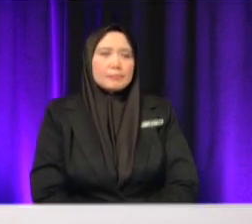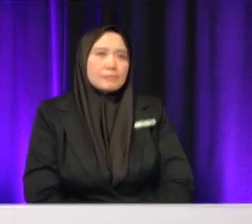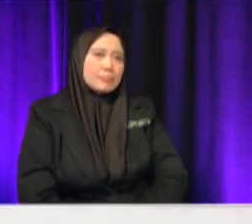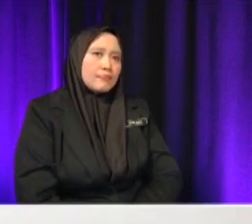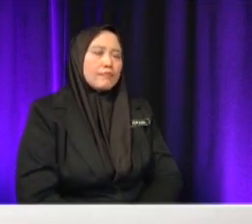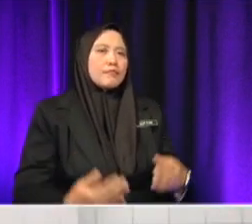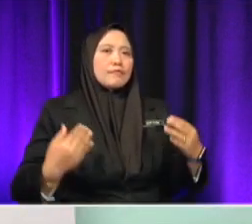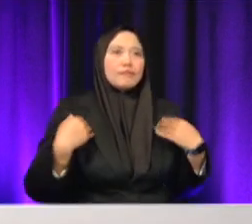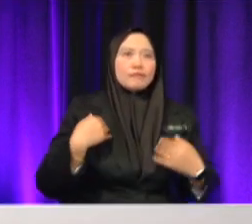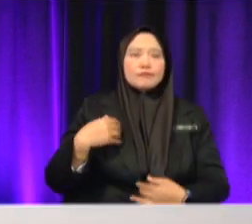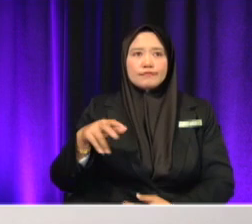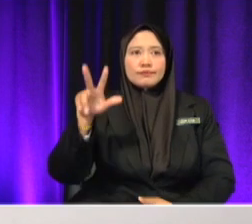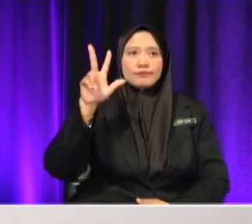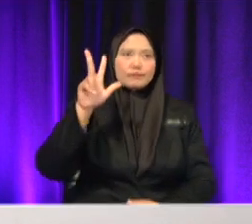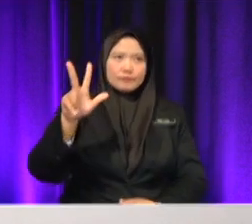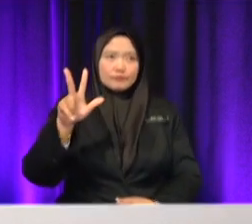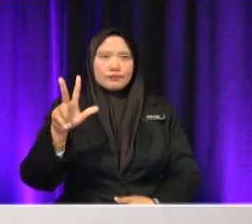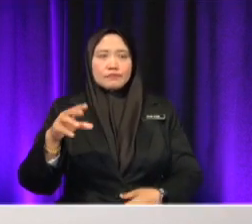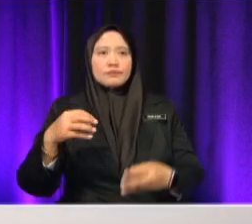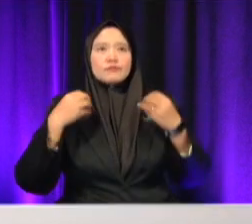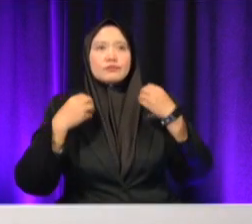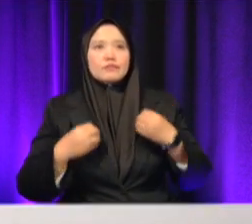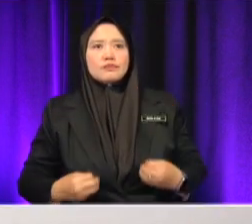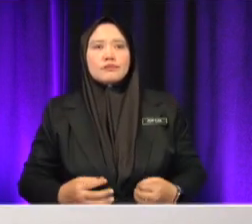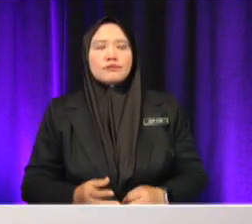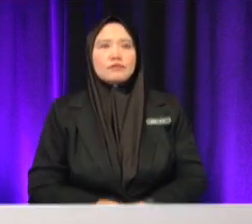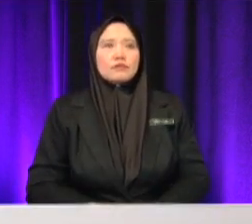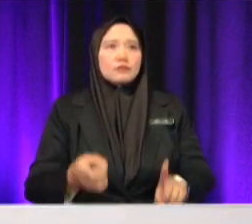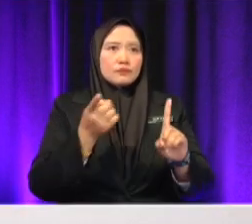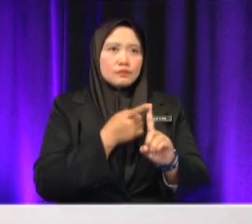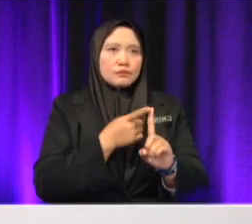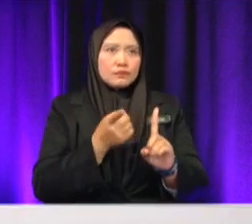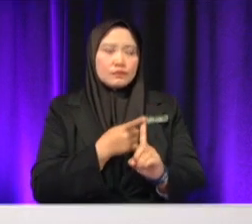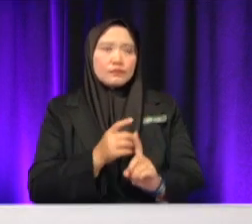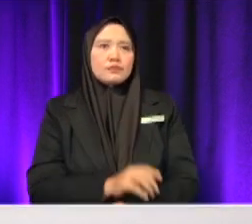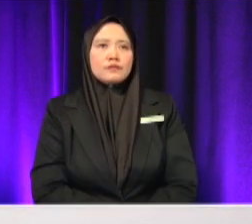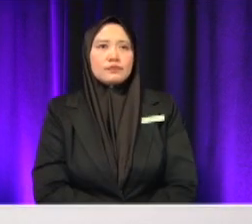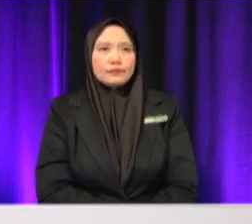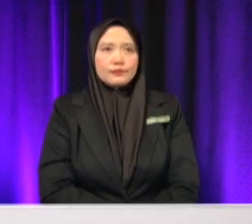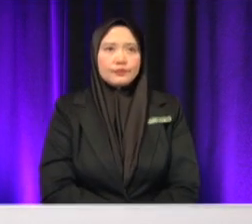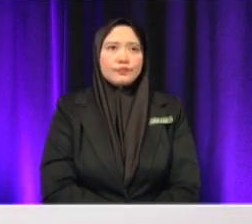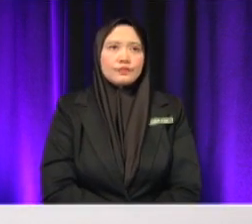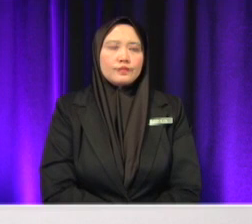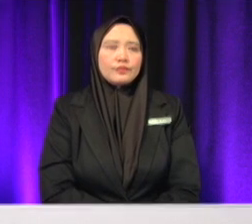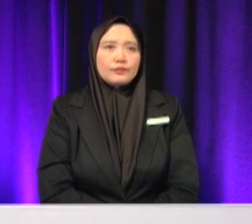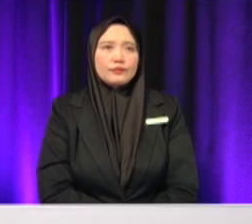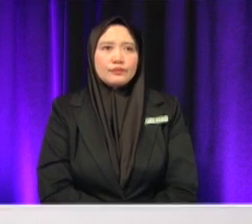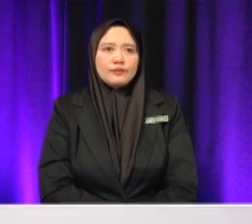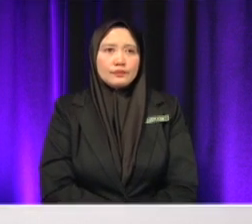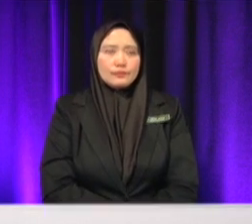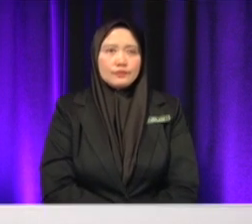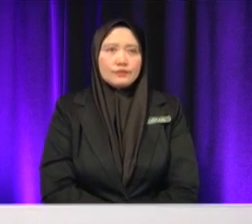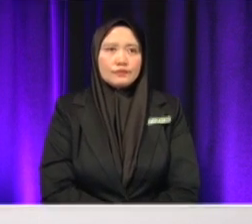There are 3 charities mentioned here, which is the Ladybug Foundation. This charity helps